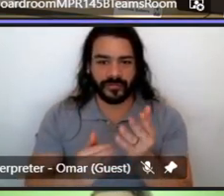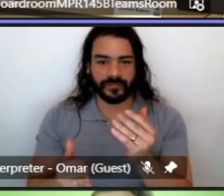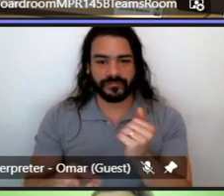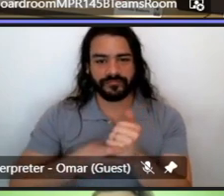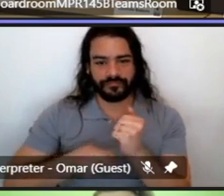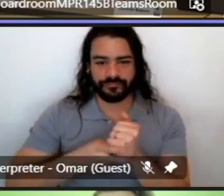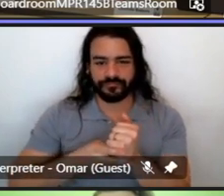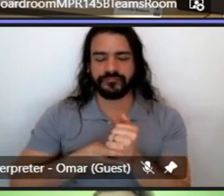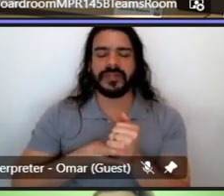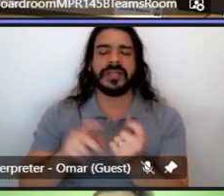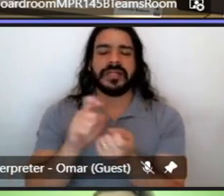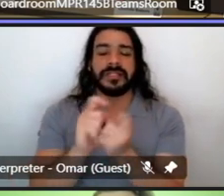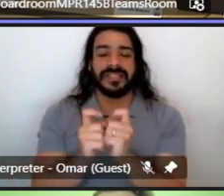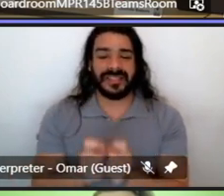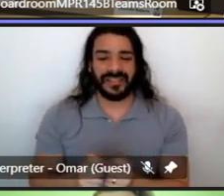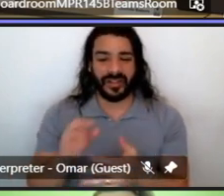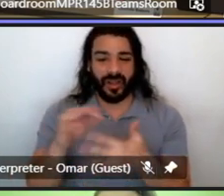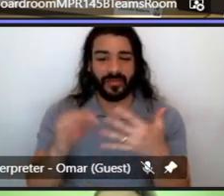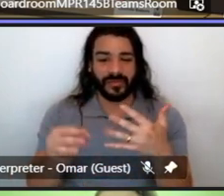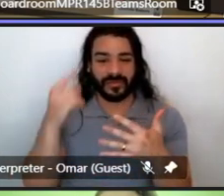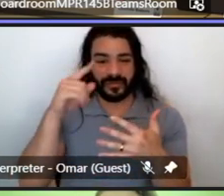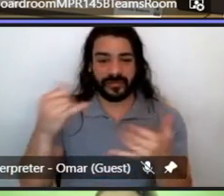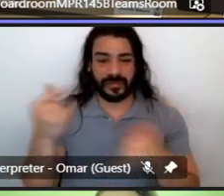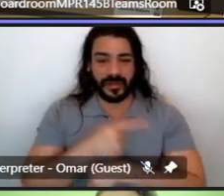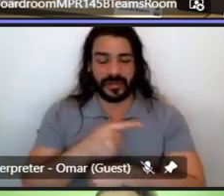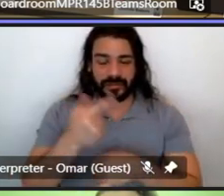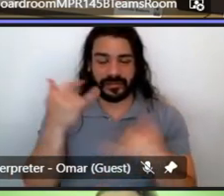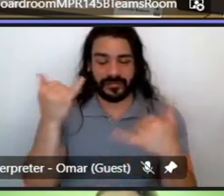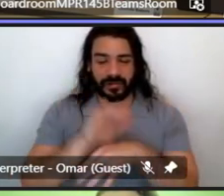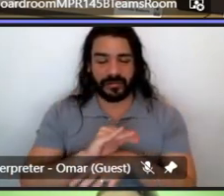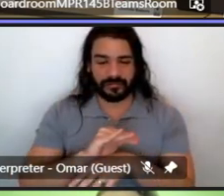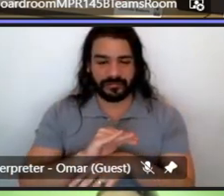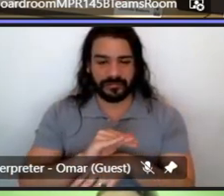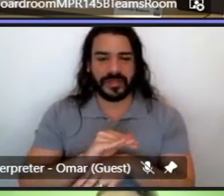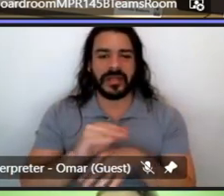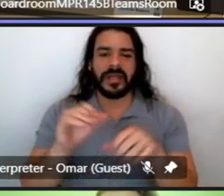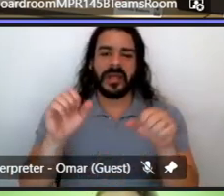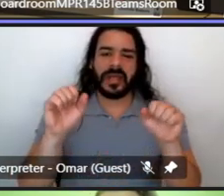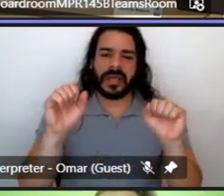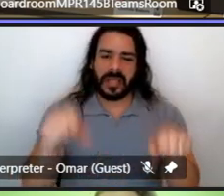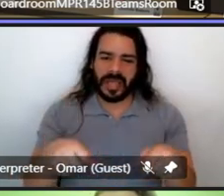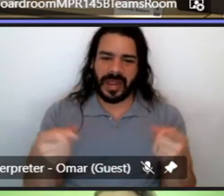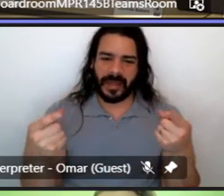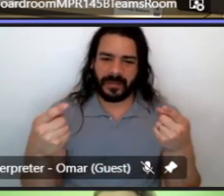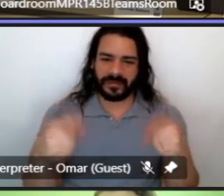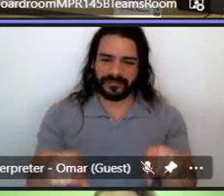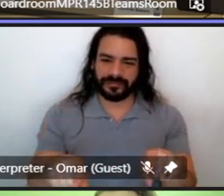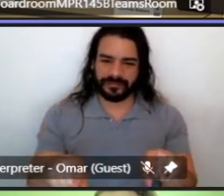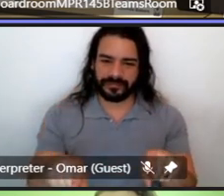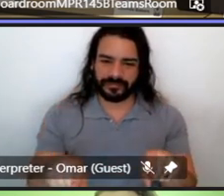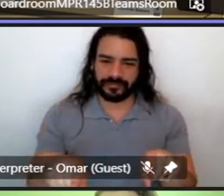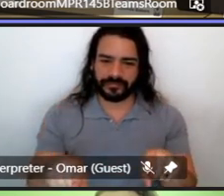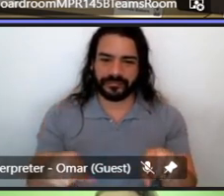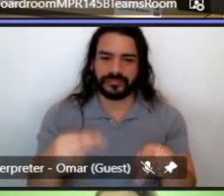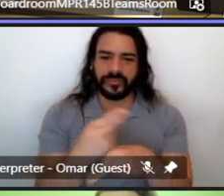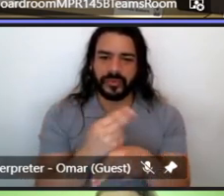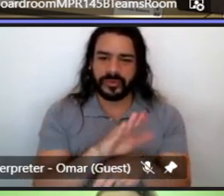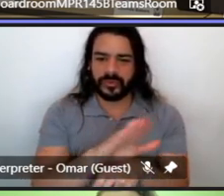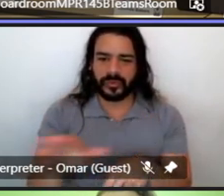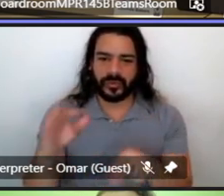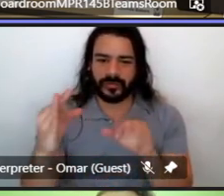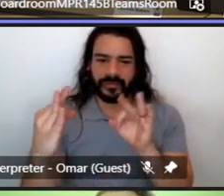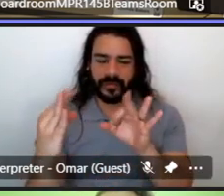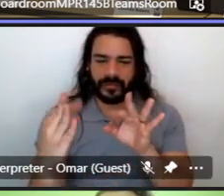Directors. Changes to the options presented here tonight may be proposed in response to